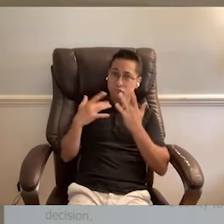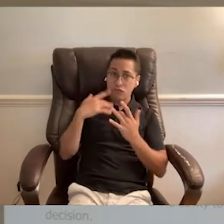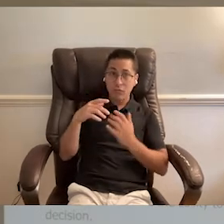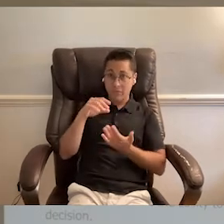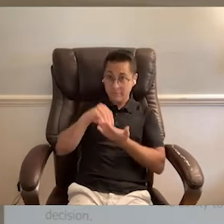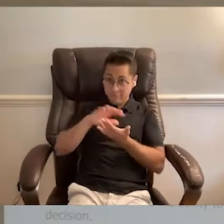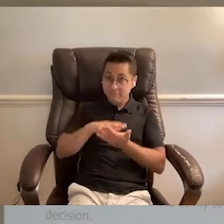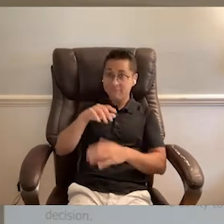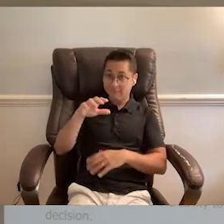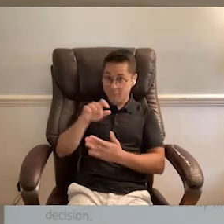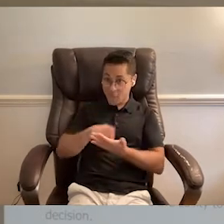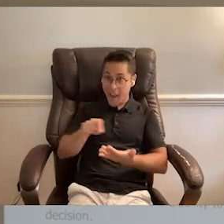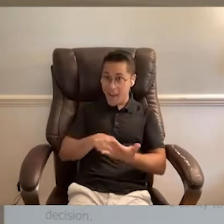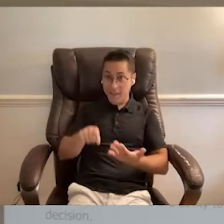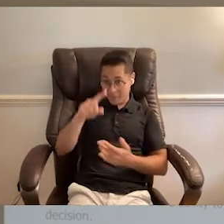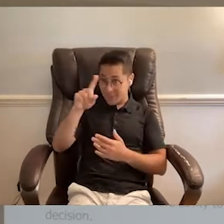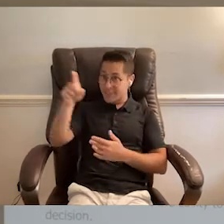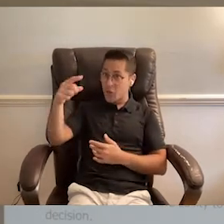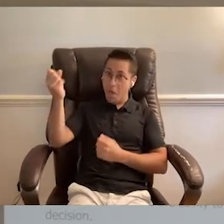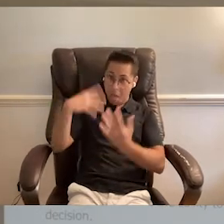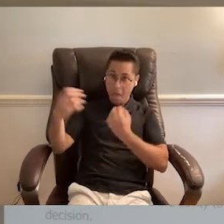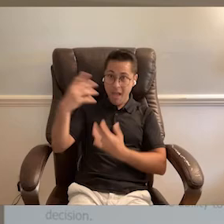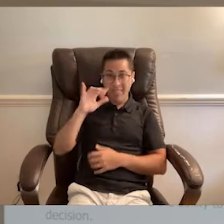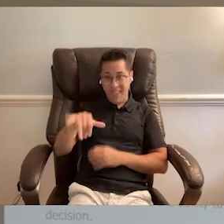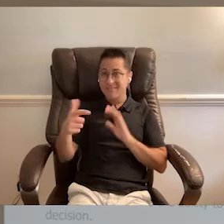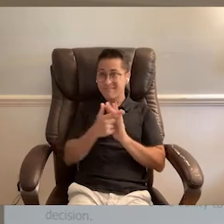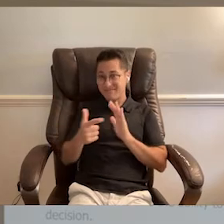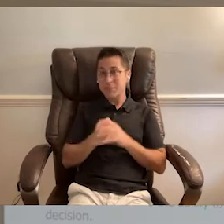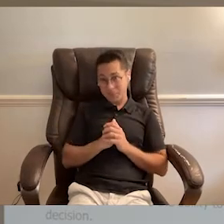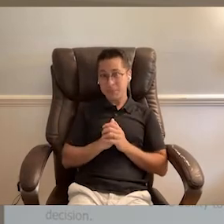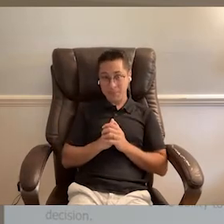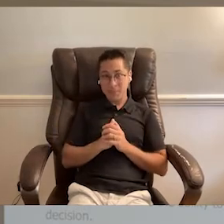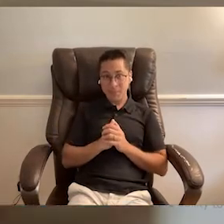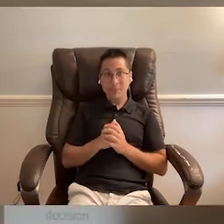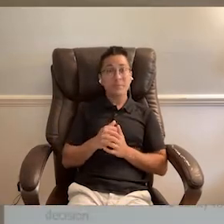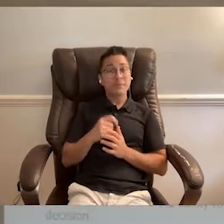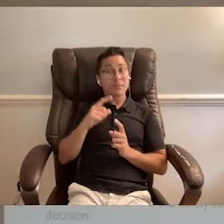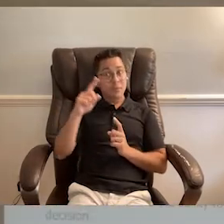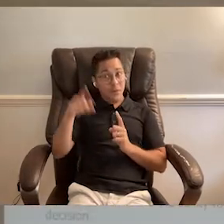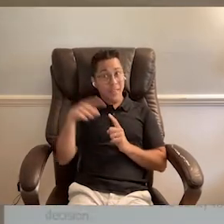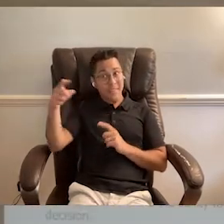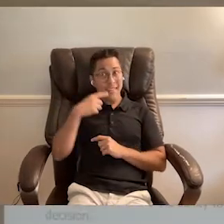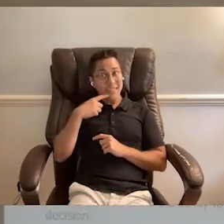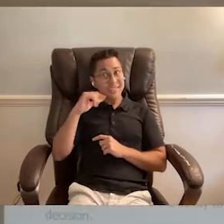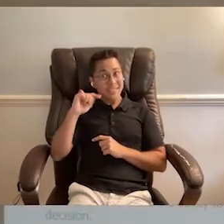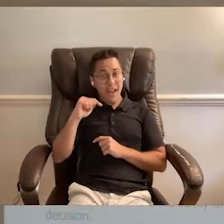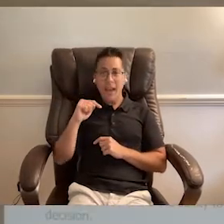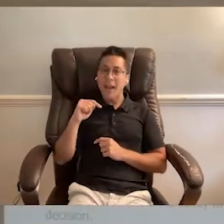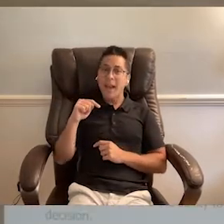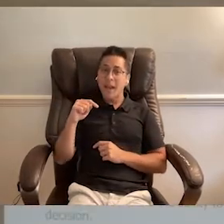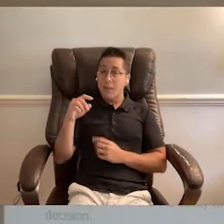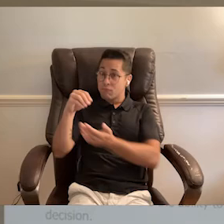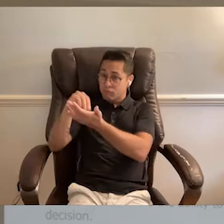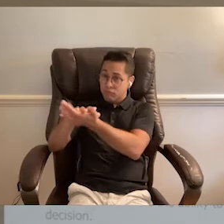all of that, saying all that is illegal. Okay? So when they say it, get them to put it in writing. It